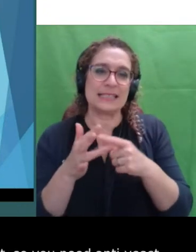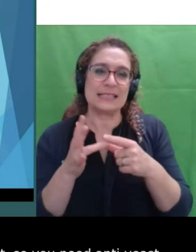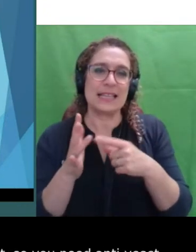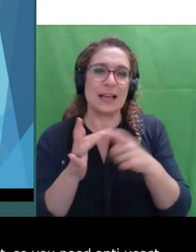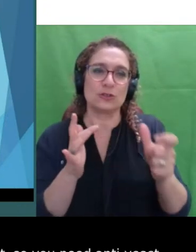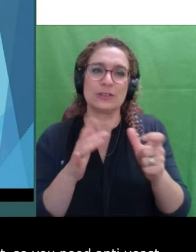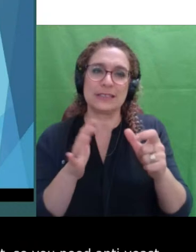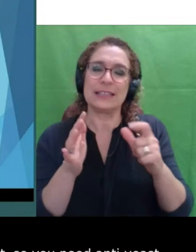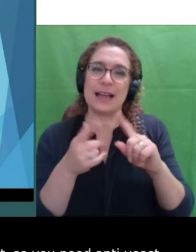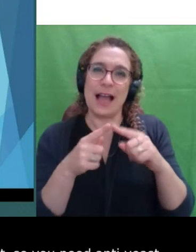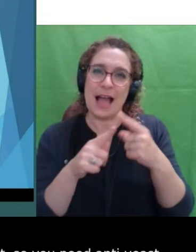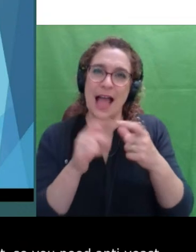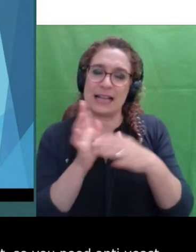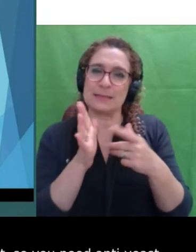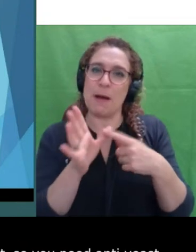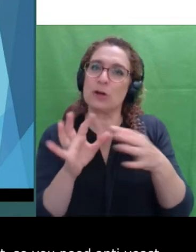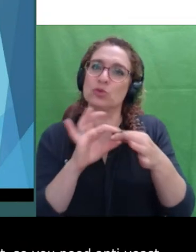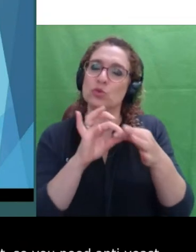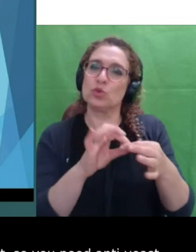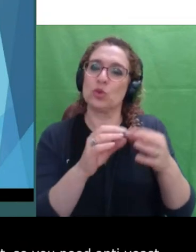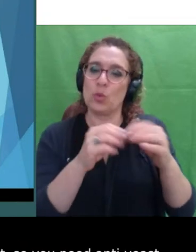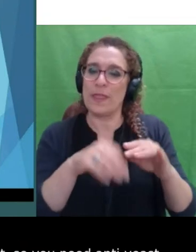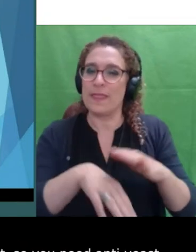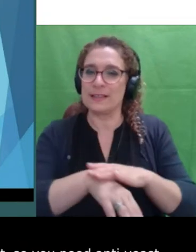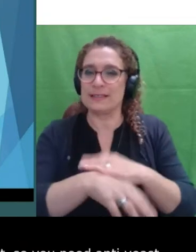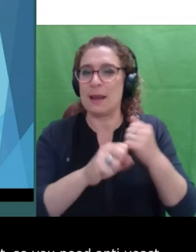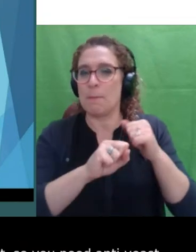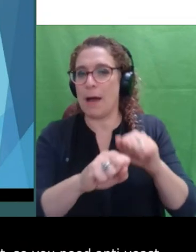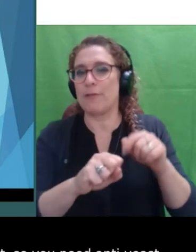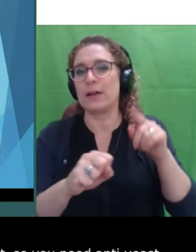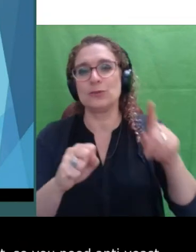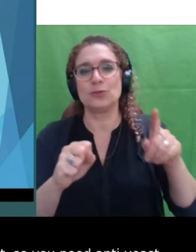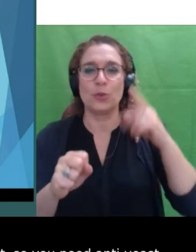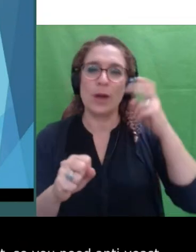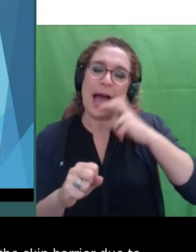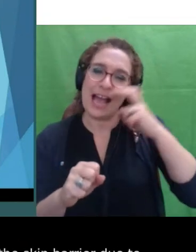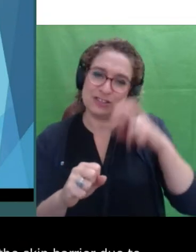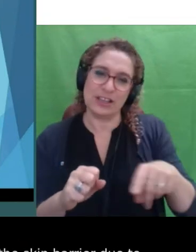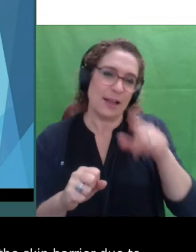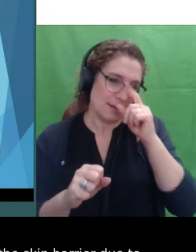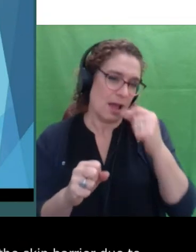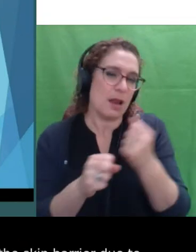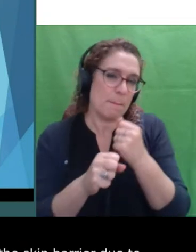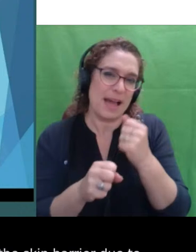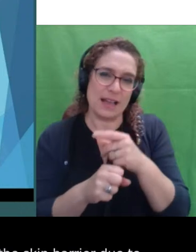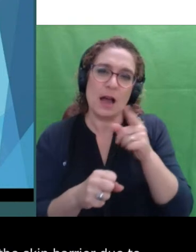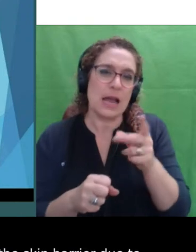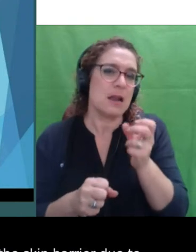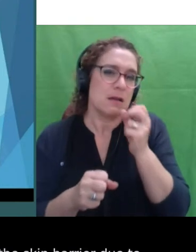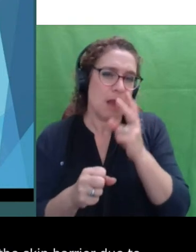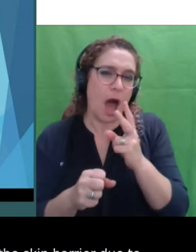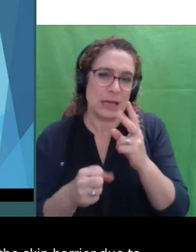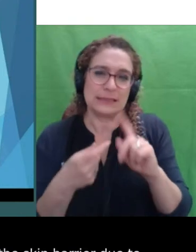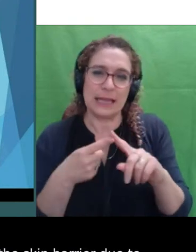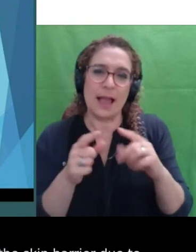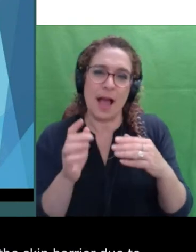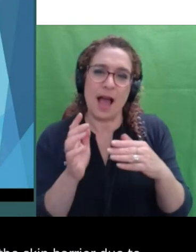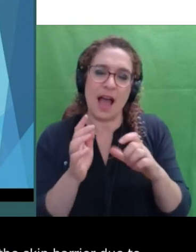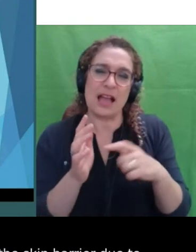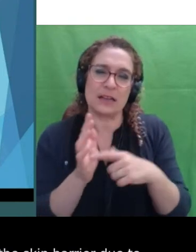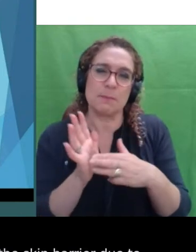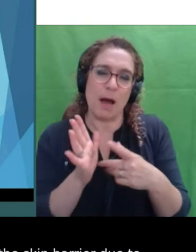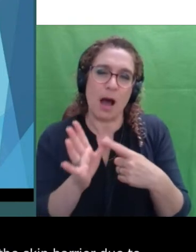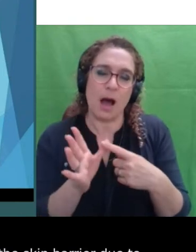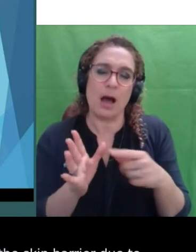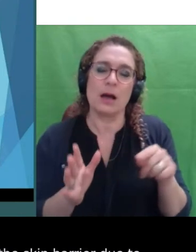barrier due to aging which actually can form a very nasty sort of constitutional type so it gives you a little